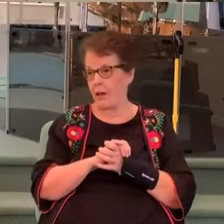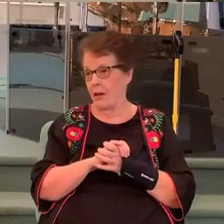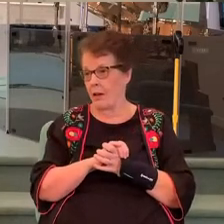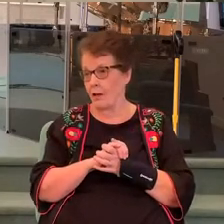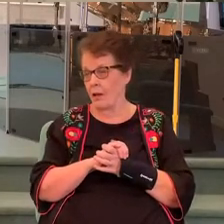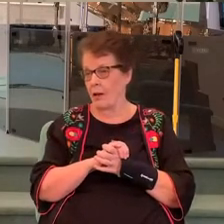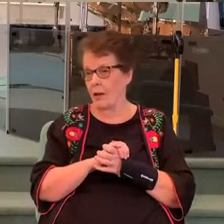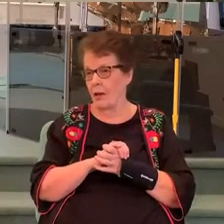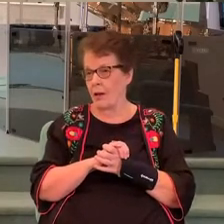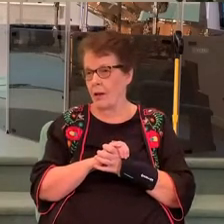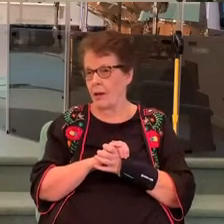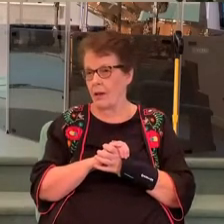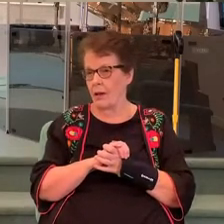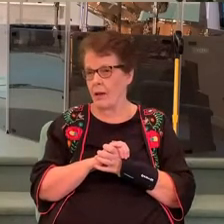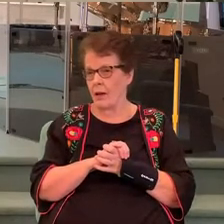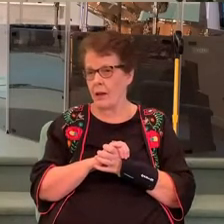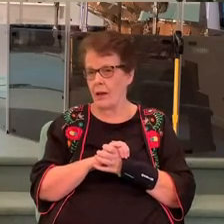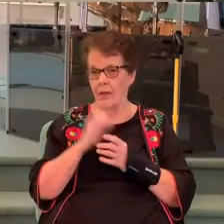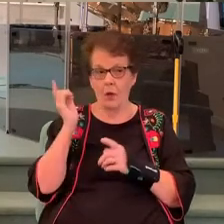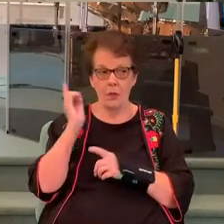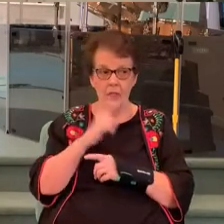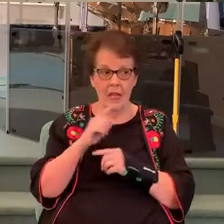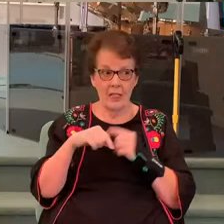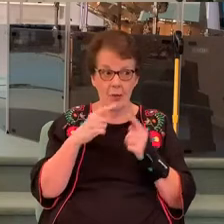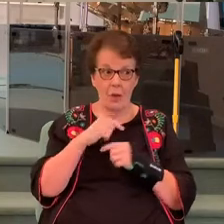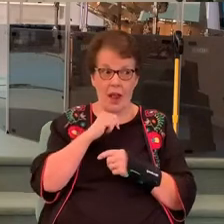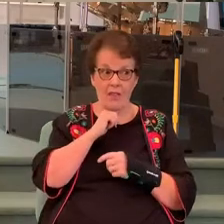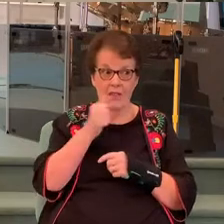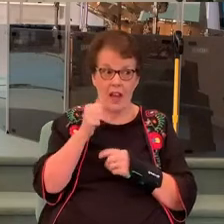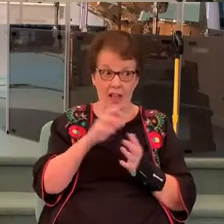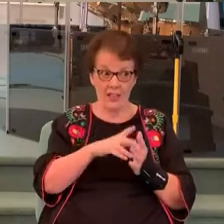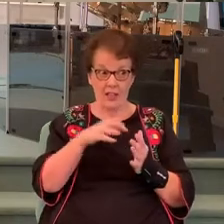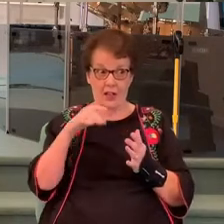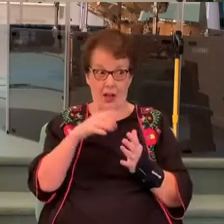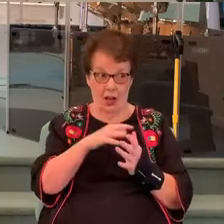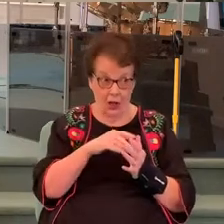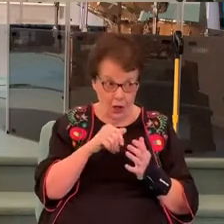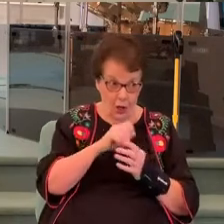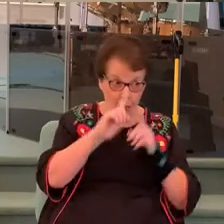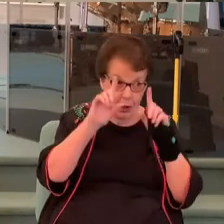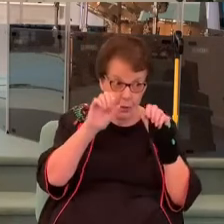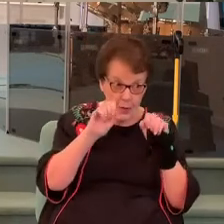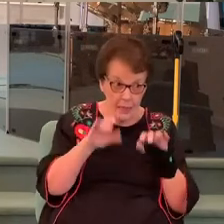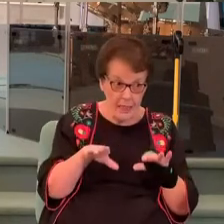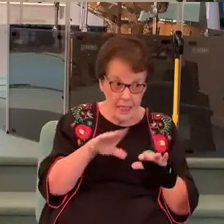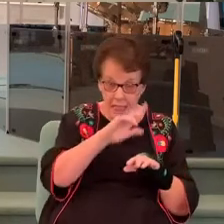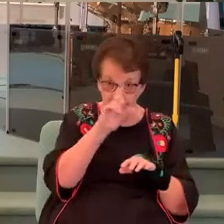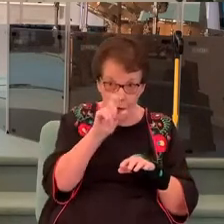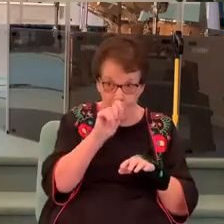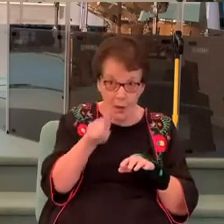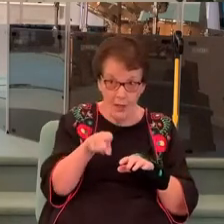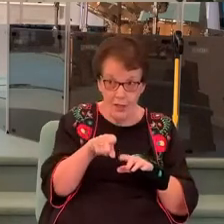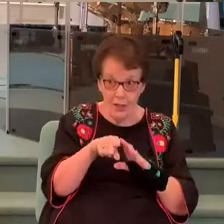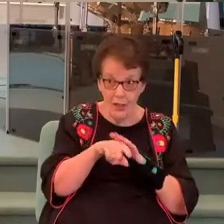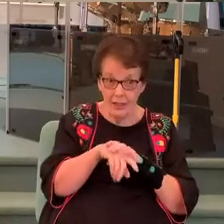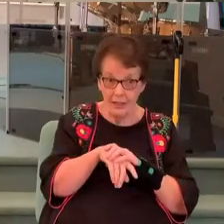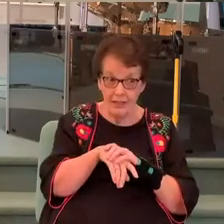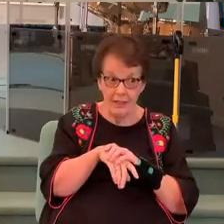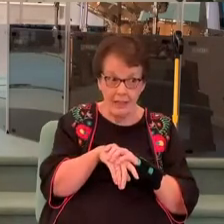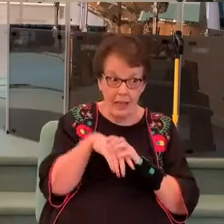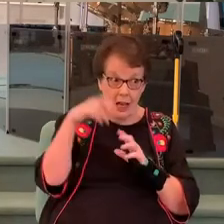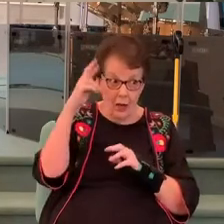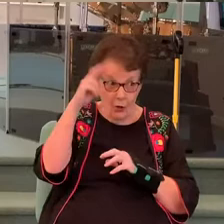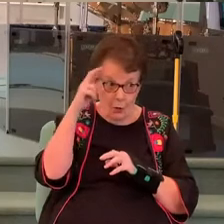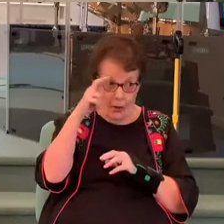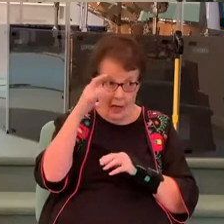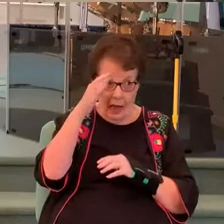remembrance those things which I have not studied. That was the test questions, right? When you get to a test in school and you realize that you forgot